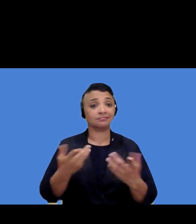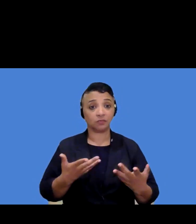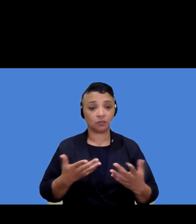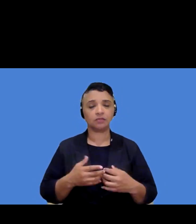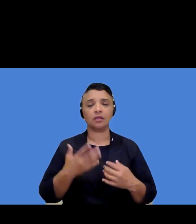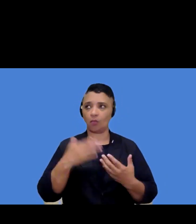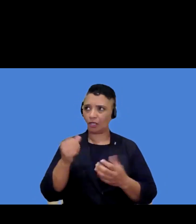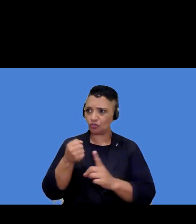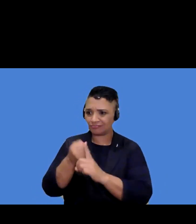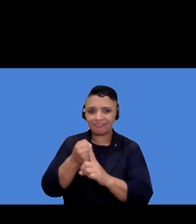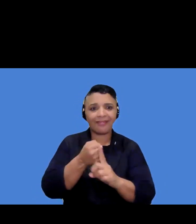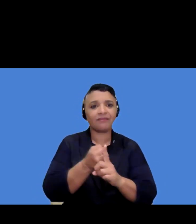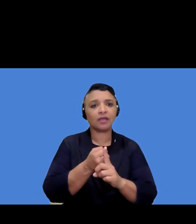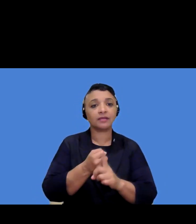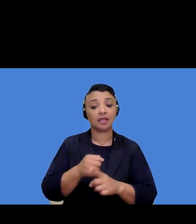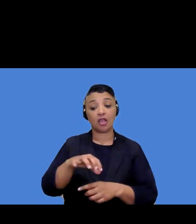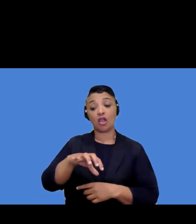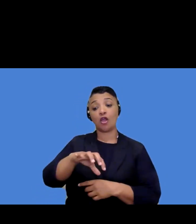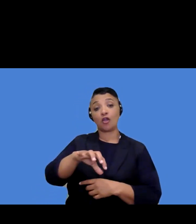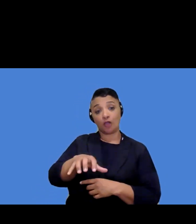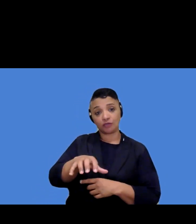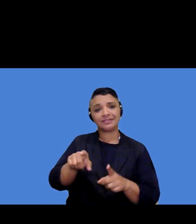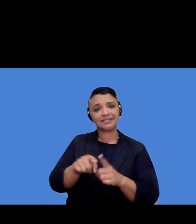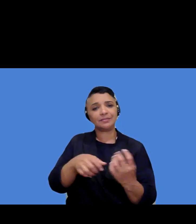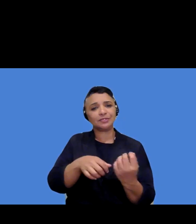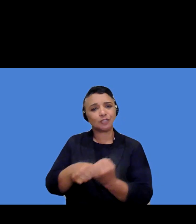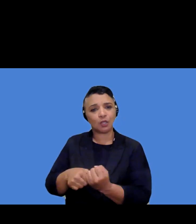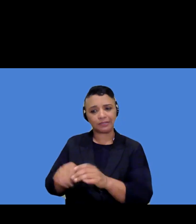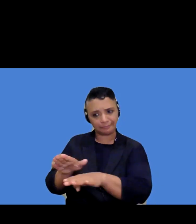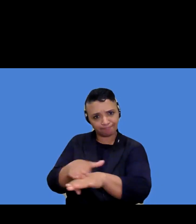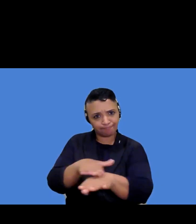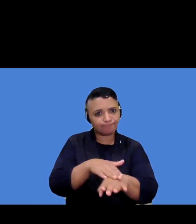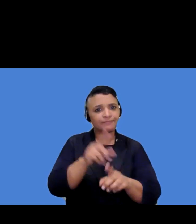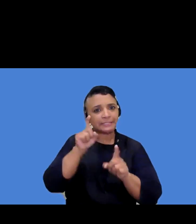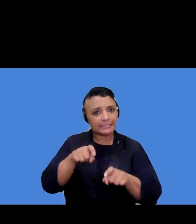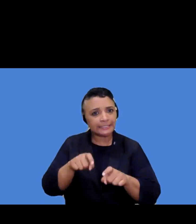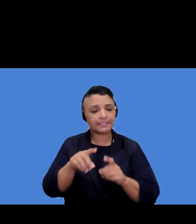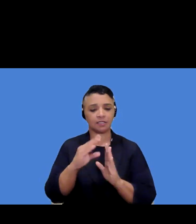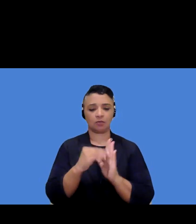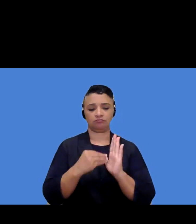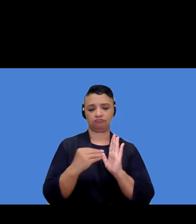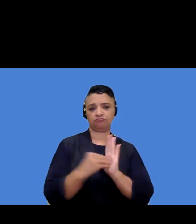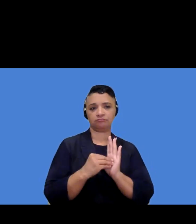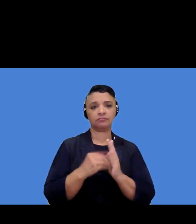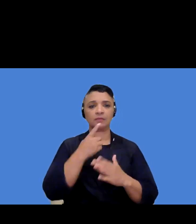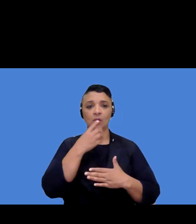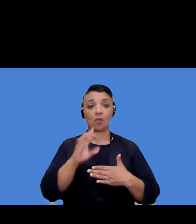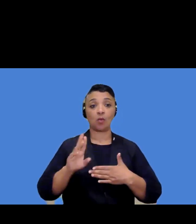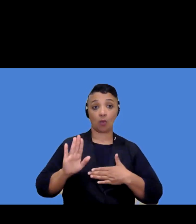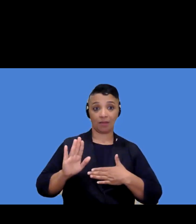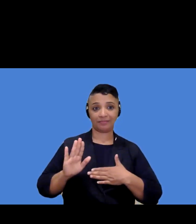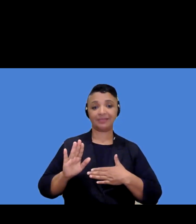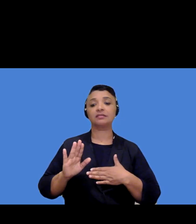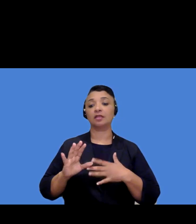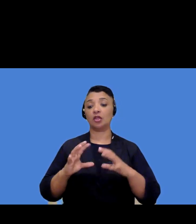submission of commitments that are needed specifically within certain regional contexts.